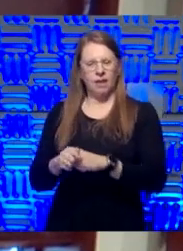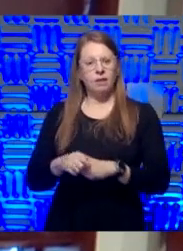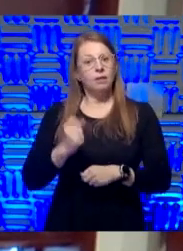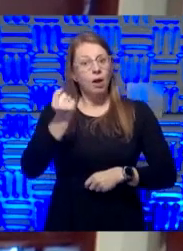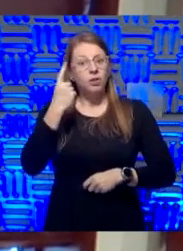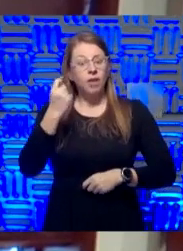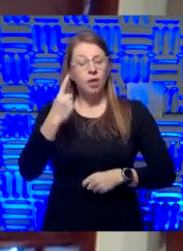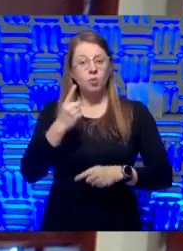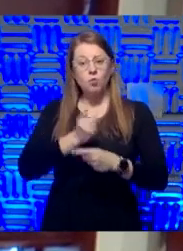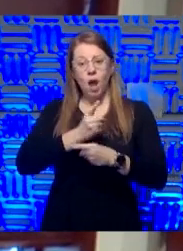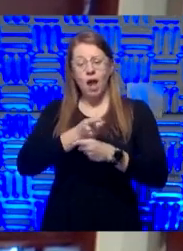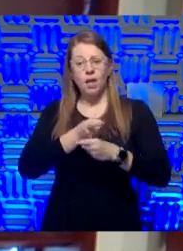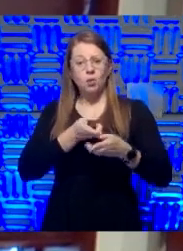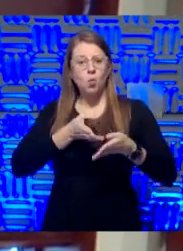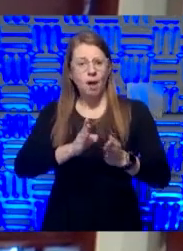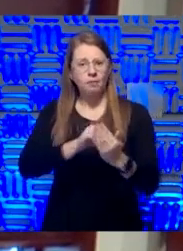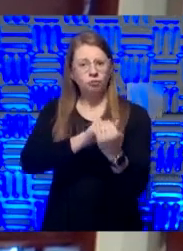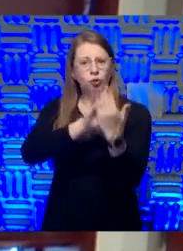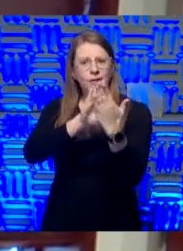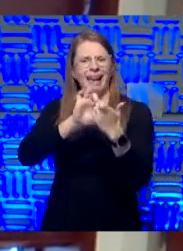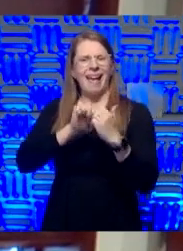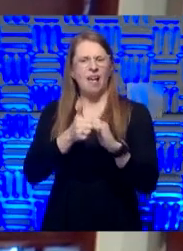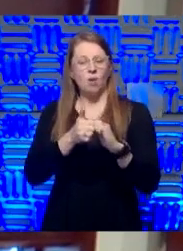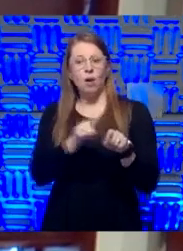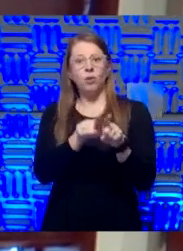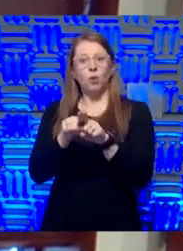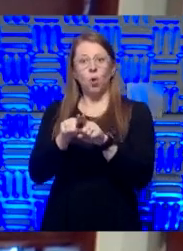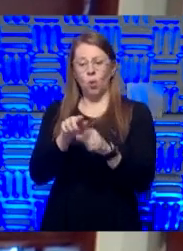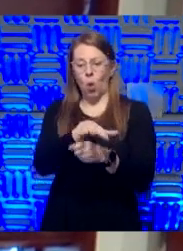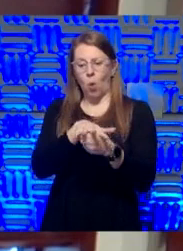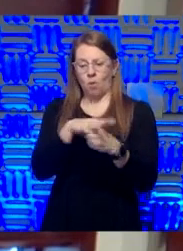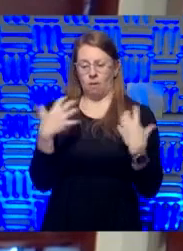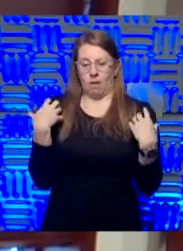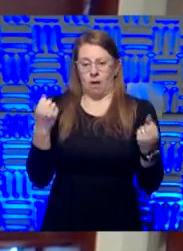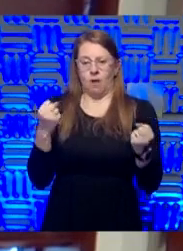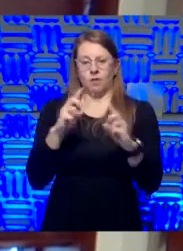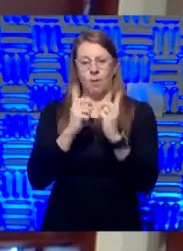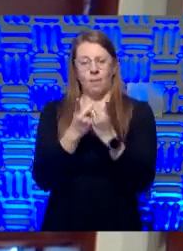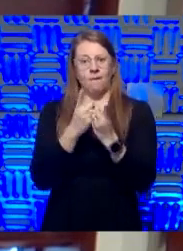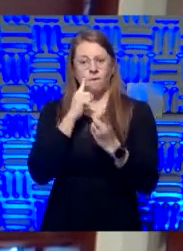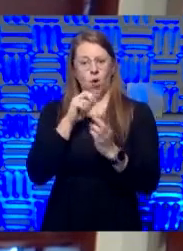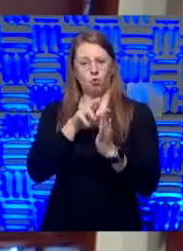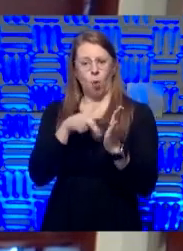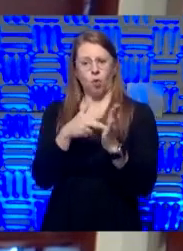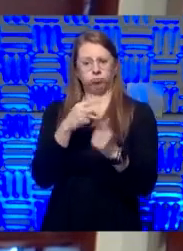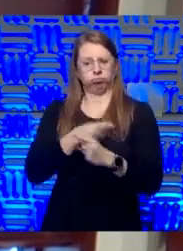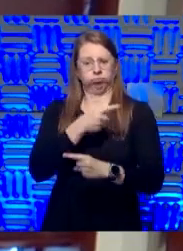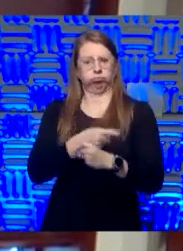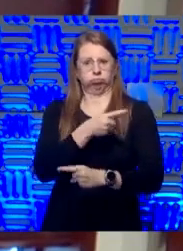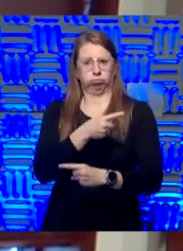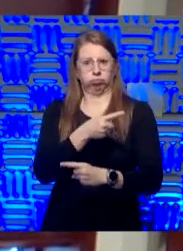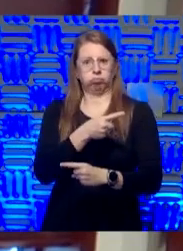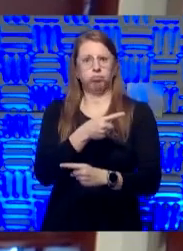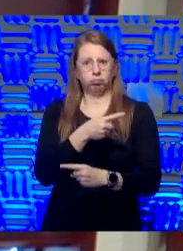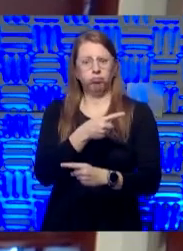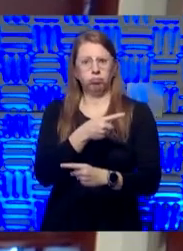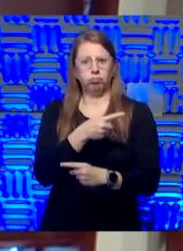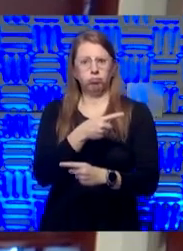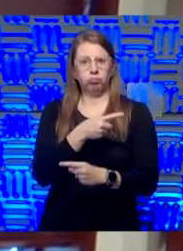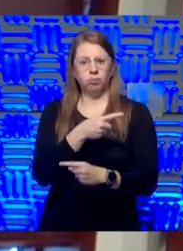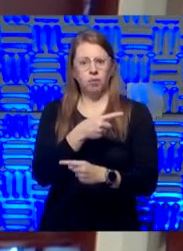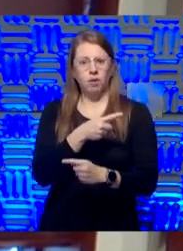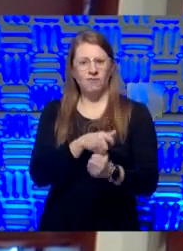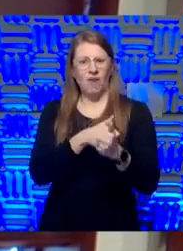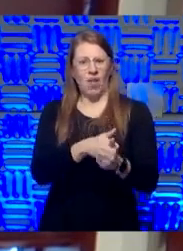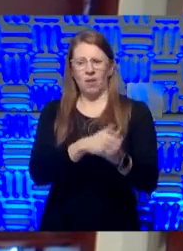way to address this, and to allow local health departments to have the appropriate role and underneath the